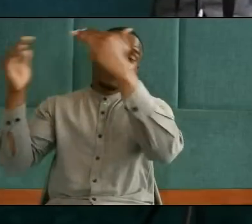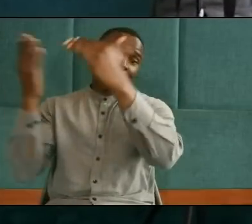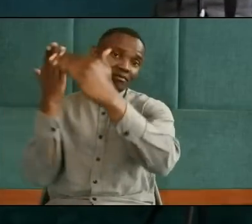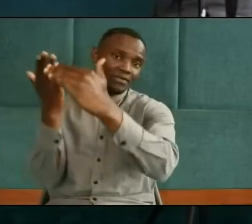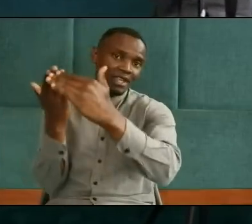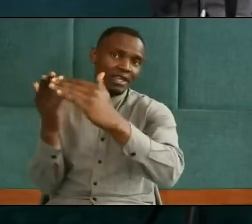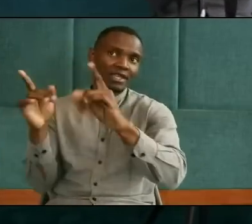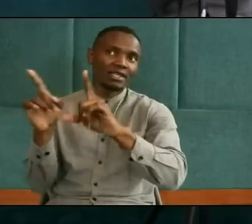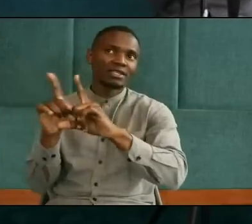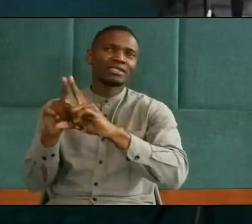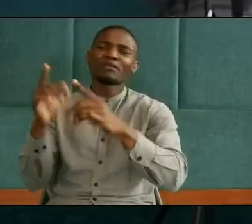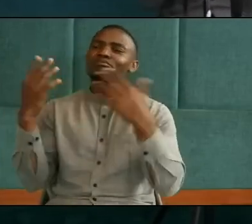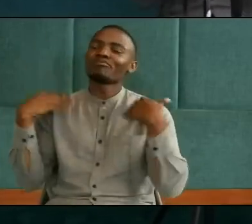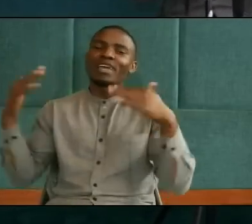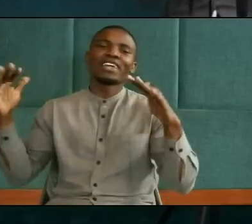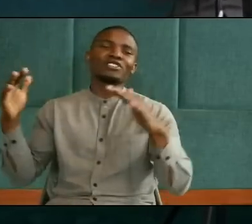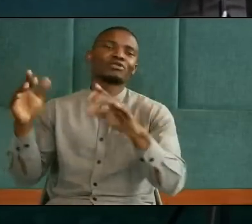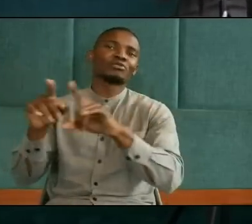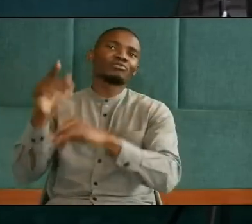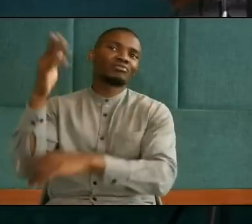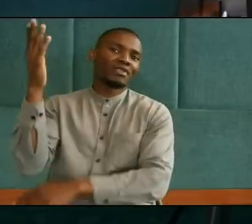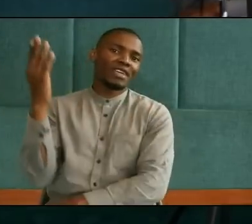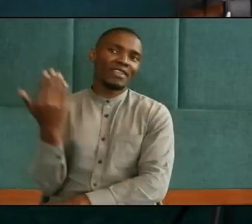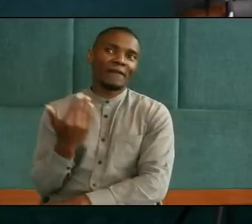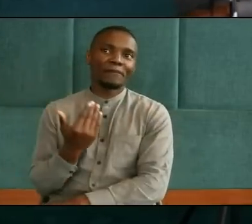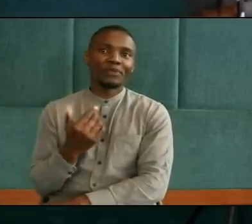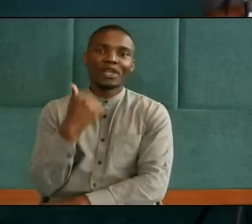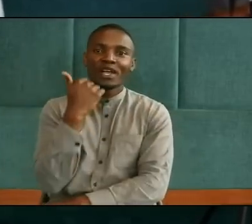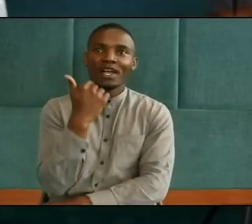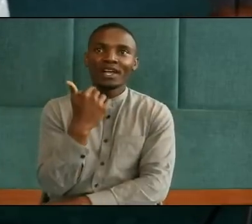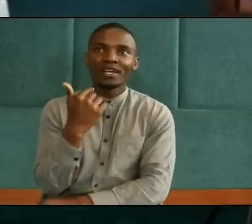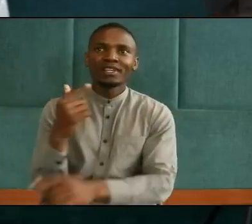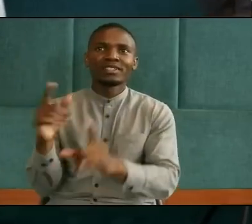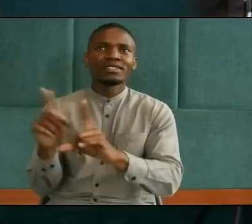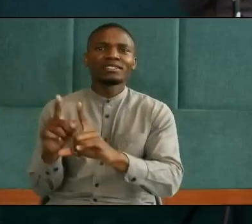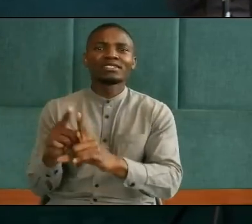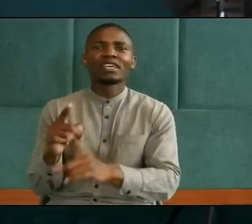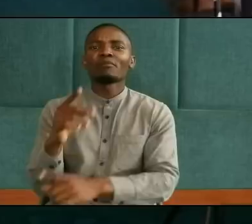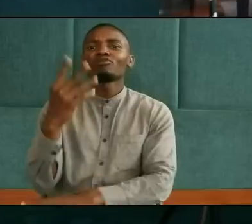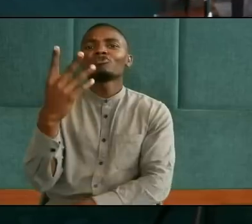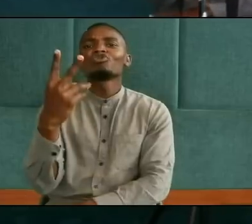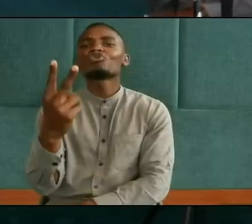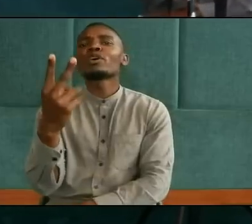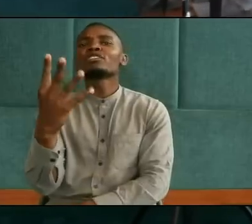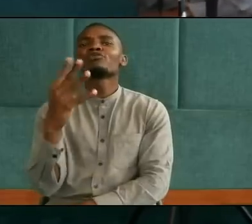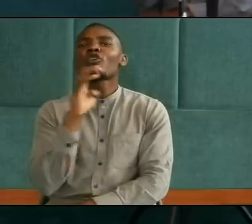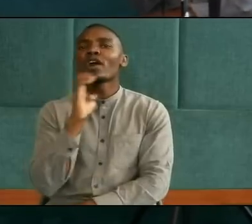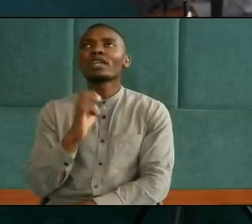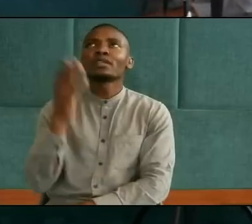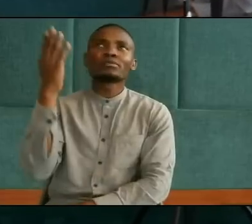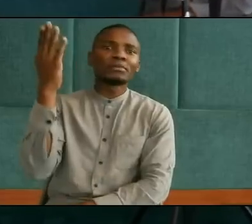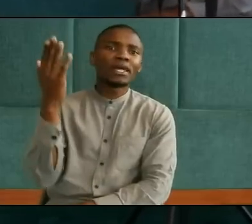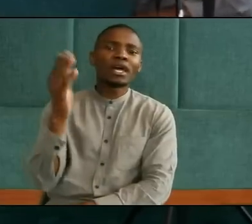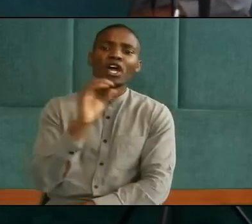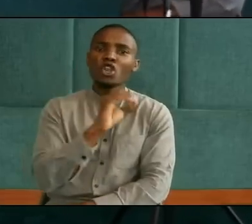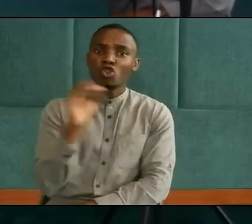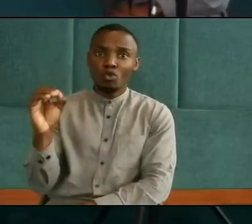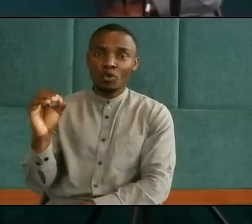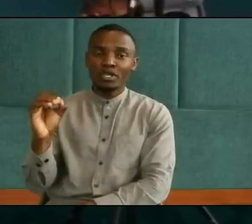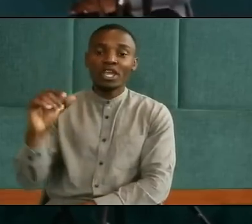heaven, angels up there, 24 elders, 4 beasts. No one in heaven,